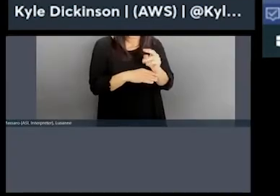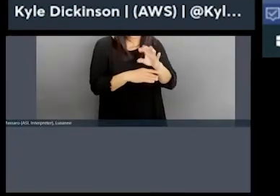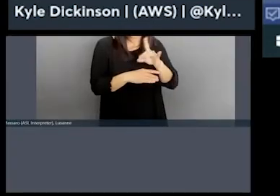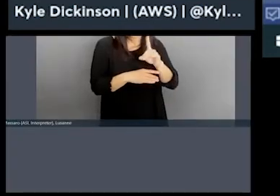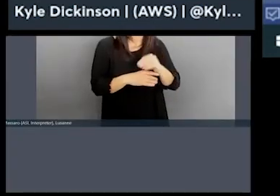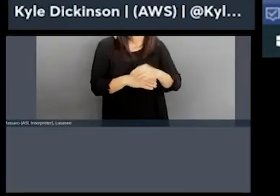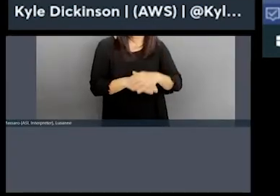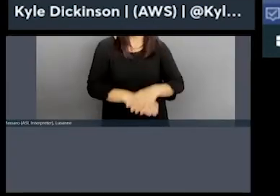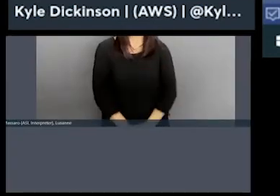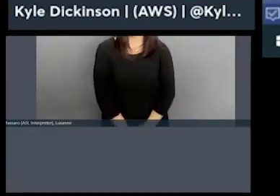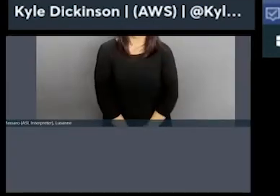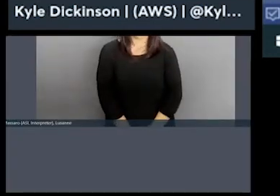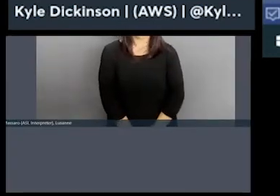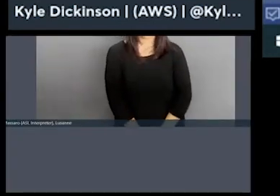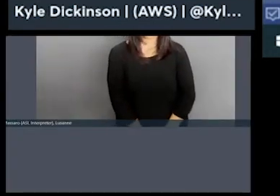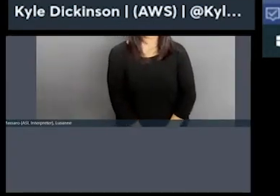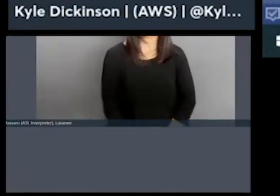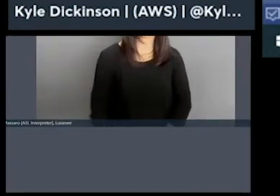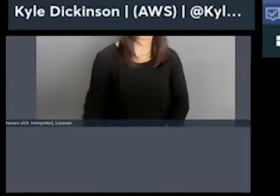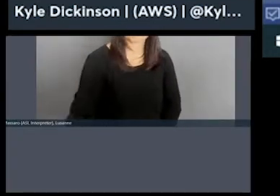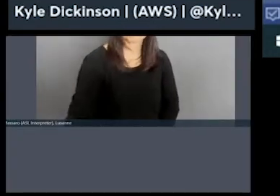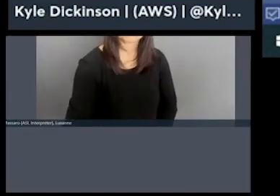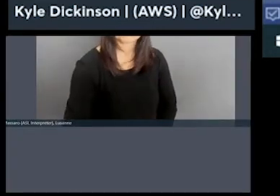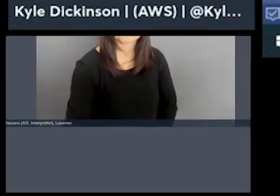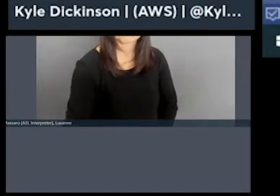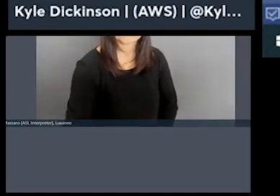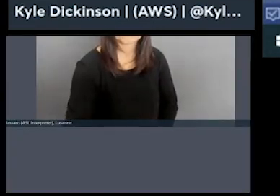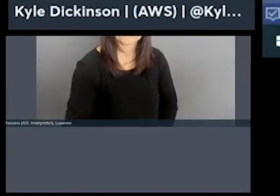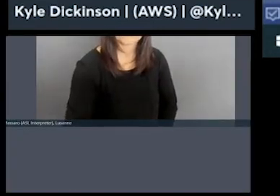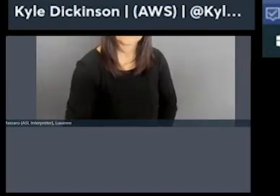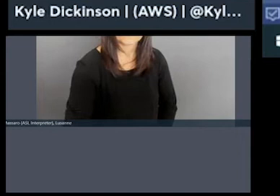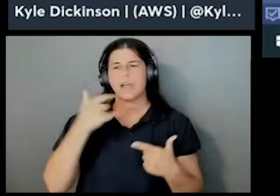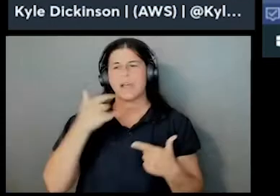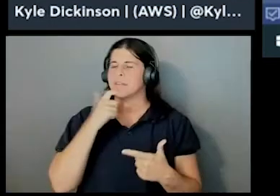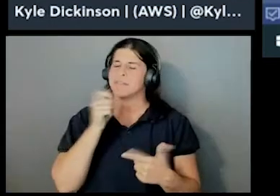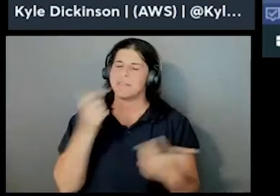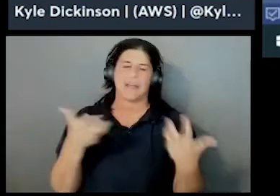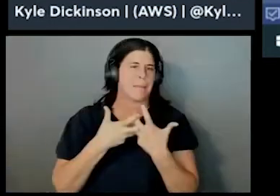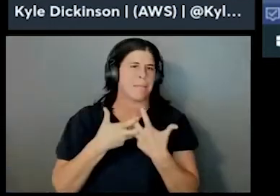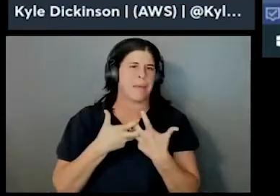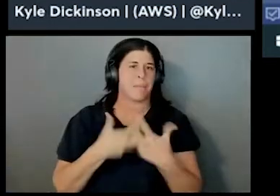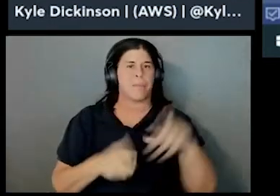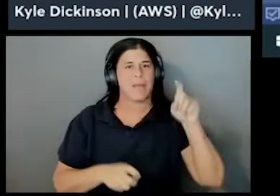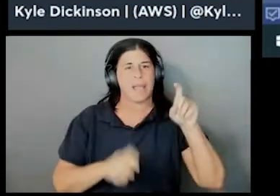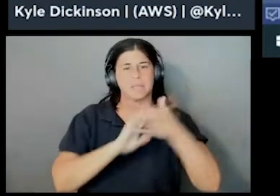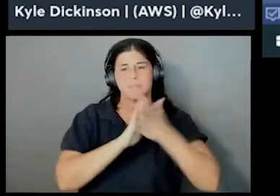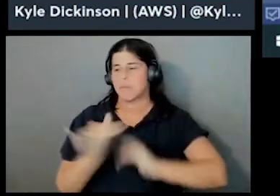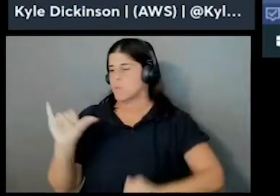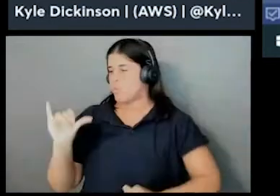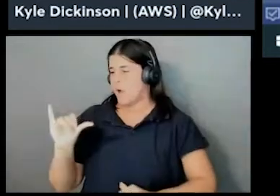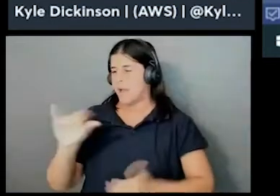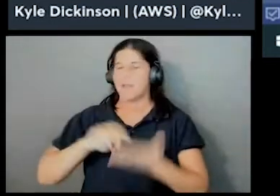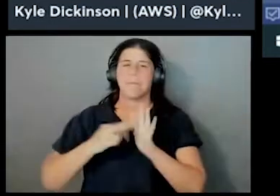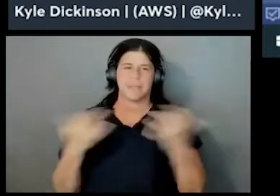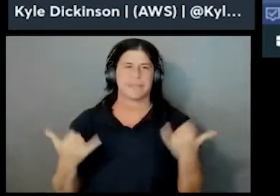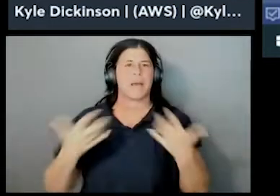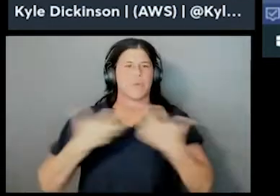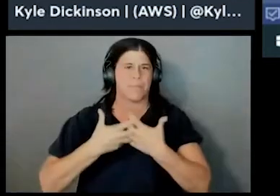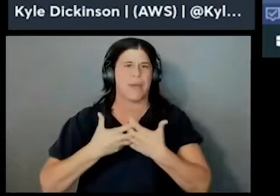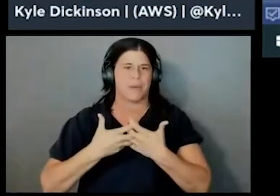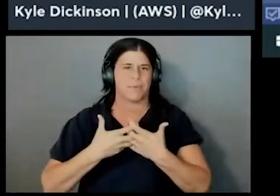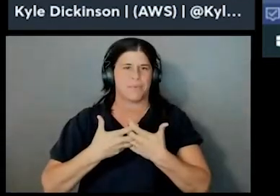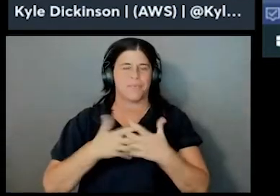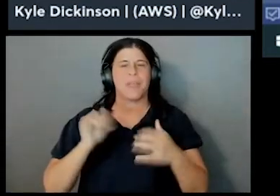hey, this is not compatible, but if you change it to X to Y, it will be compatible. So this is, part of